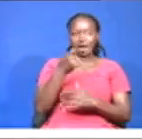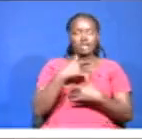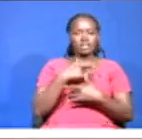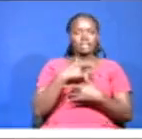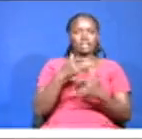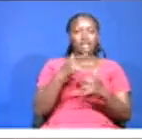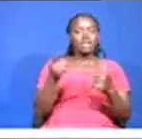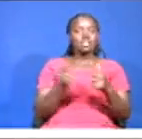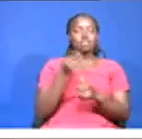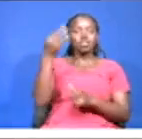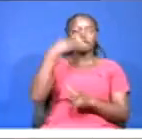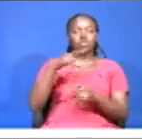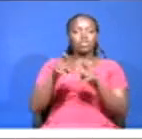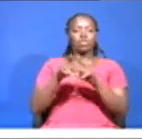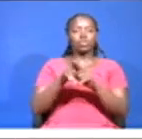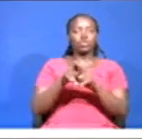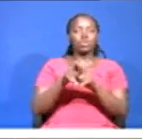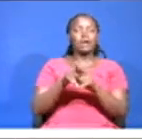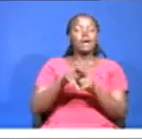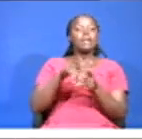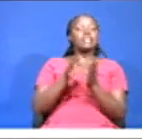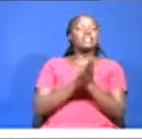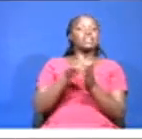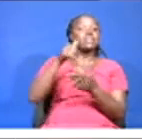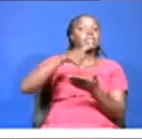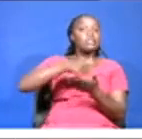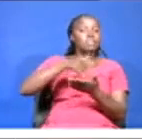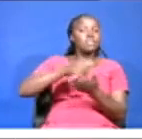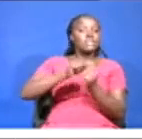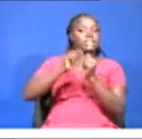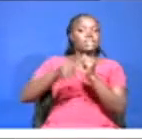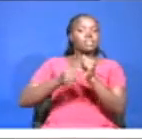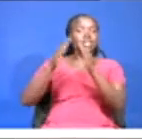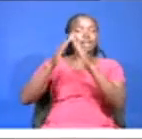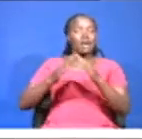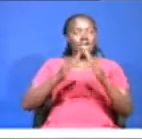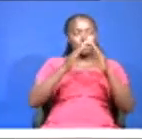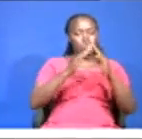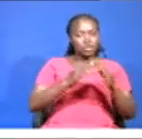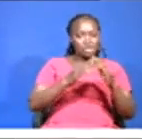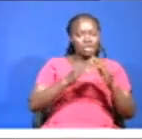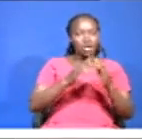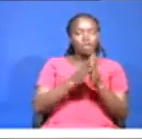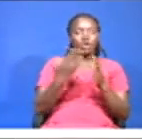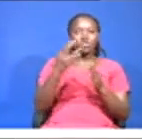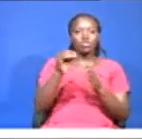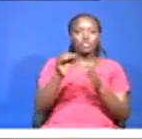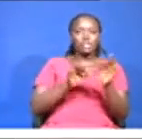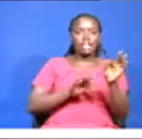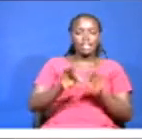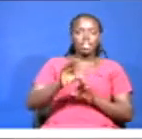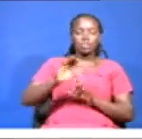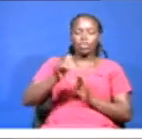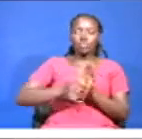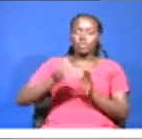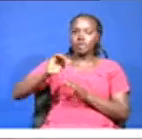The first phase will also comprise 10,000 housing units on 40 acres of Railway City.